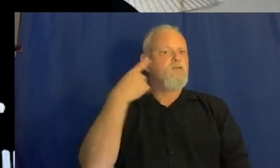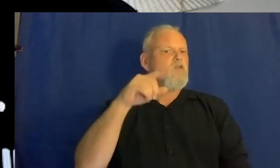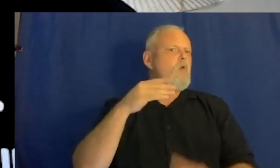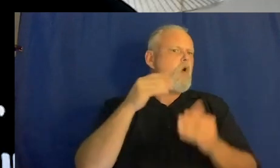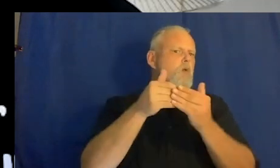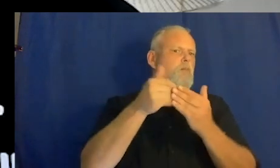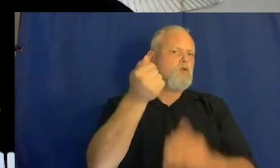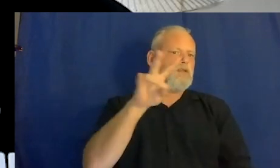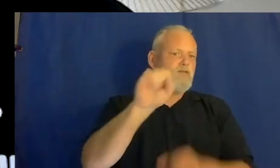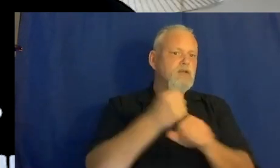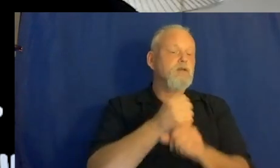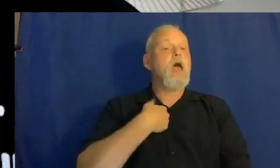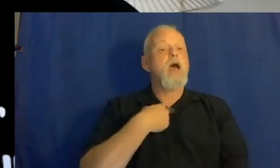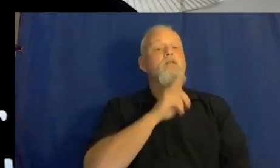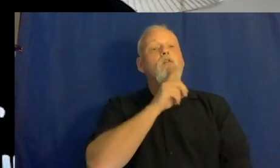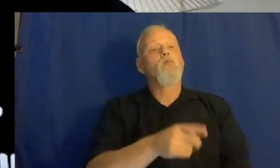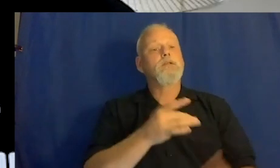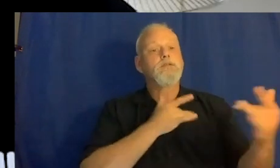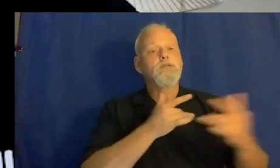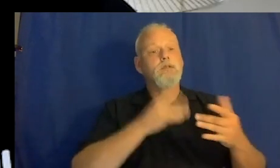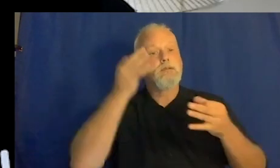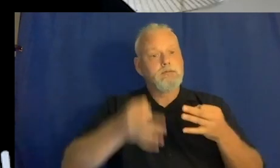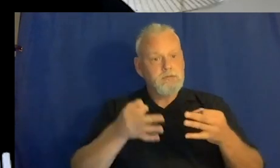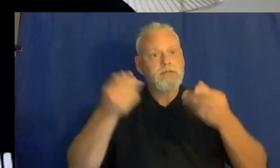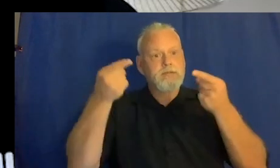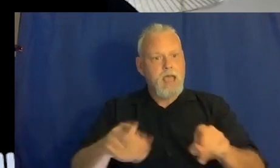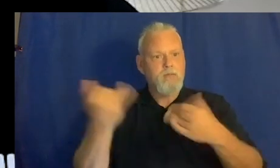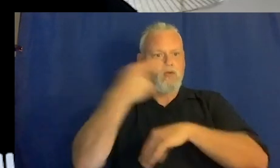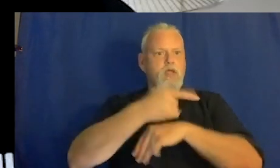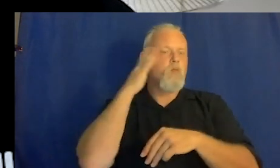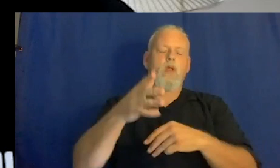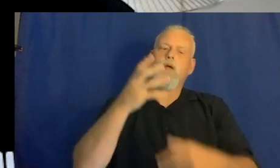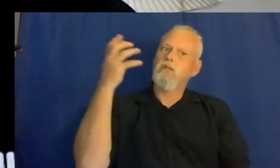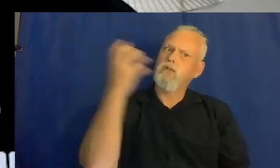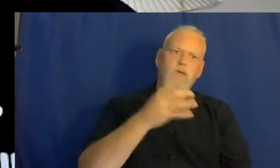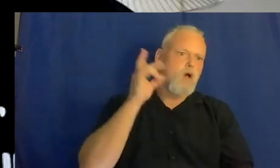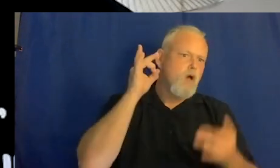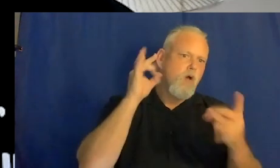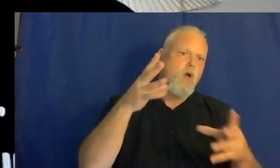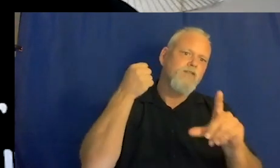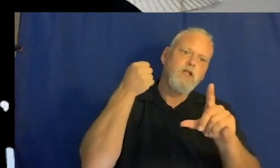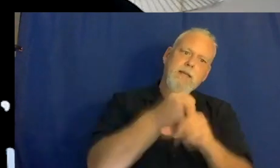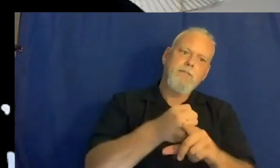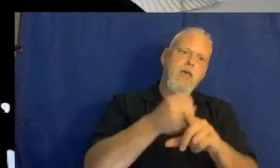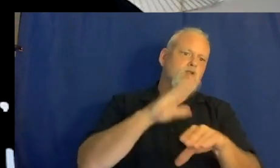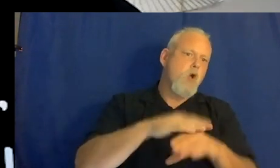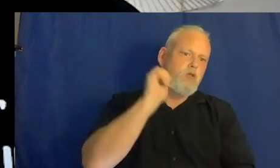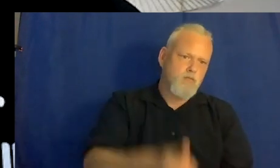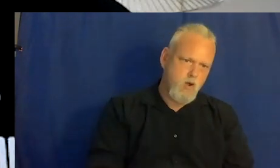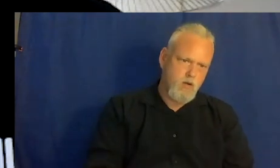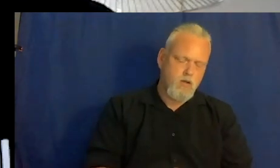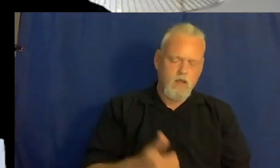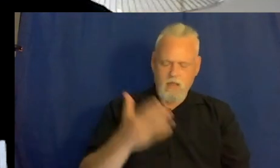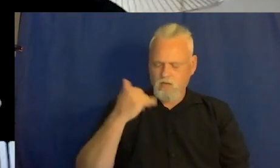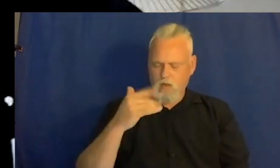have a very real concern that the decisions being made today will have a drastic impact on tomorrow. And that's why I'm